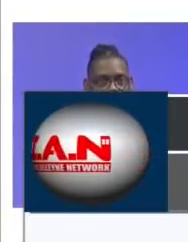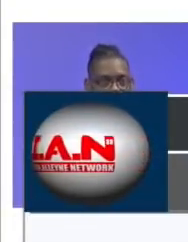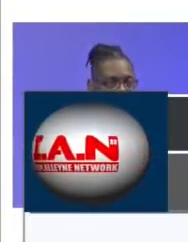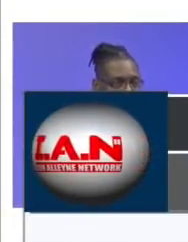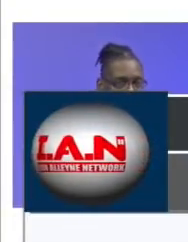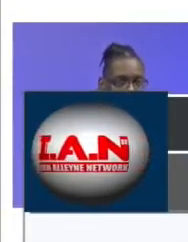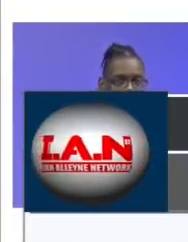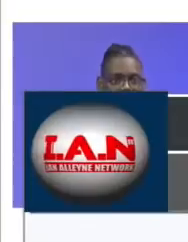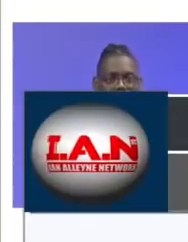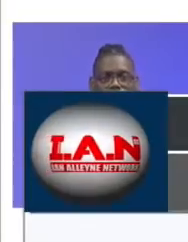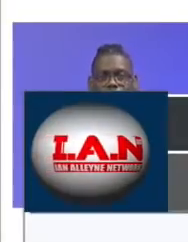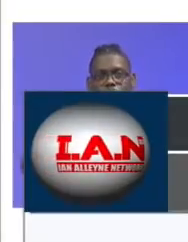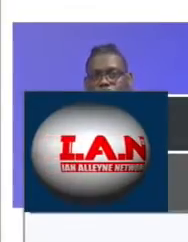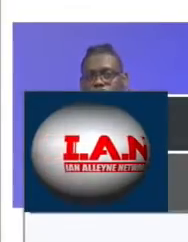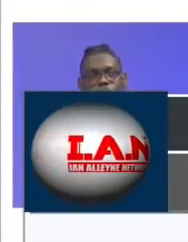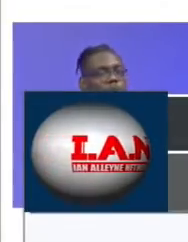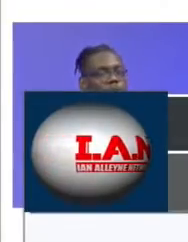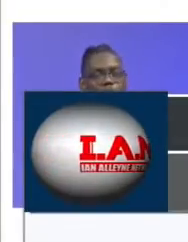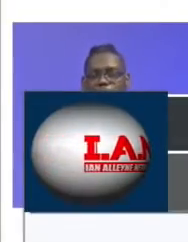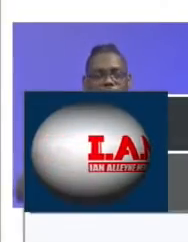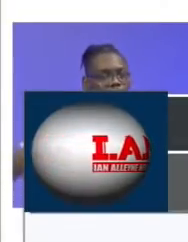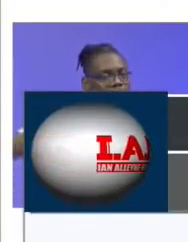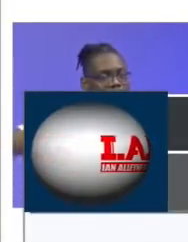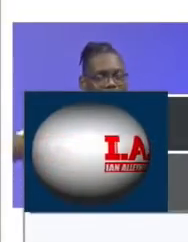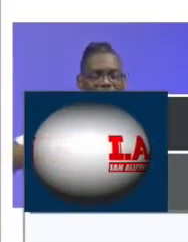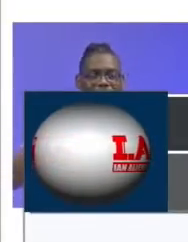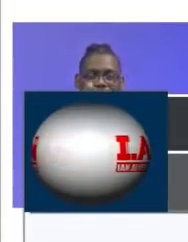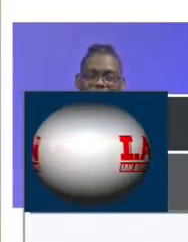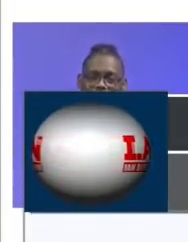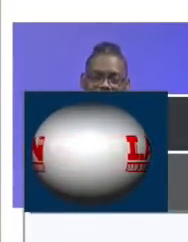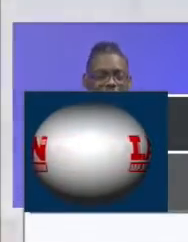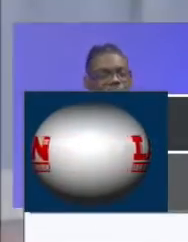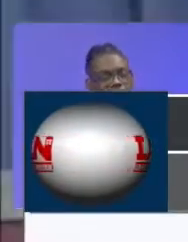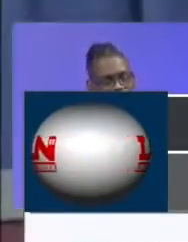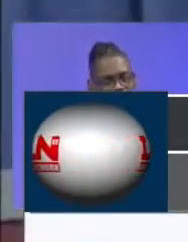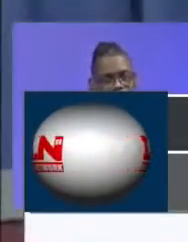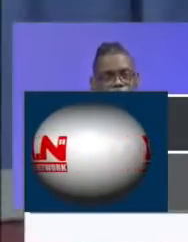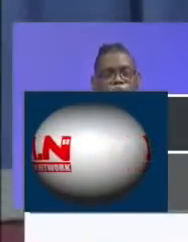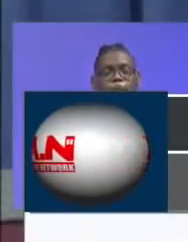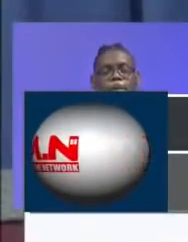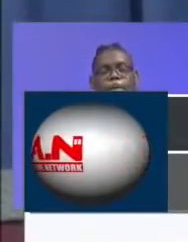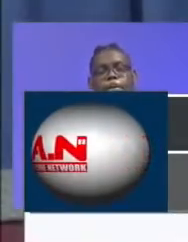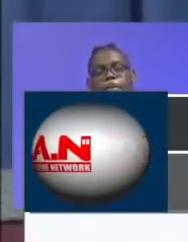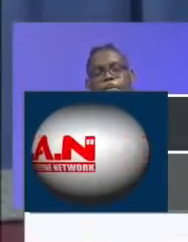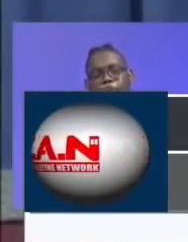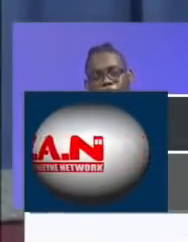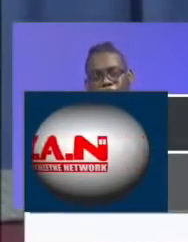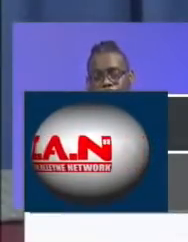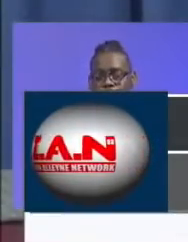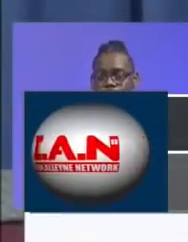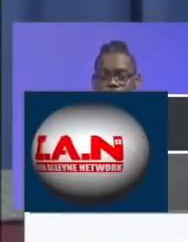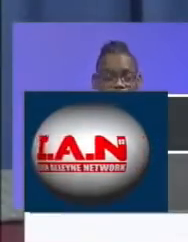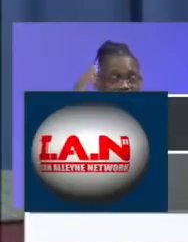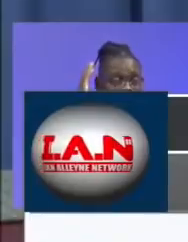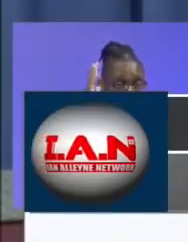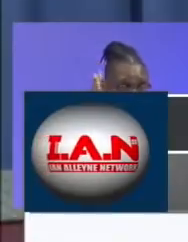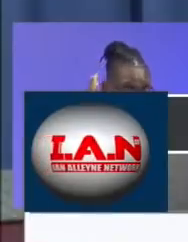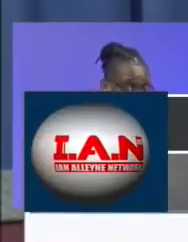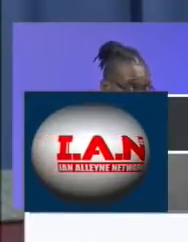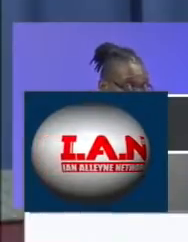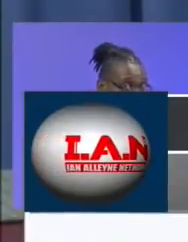this Christmas. I will lead by example in my home and have absolutely no Christmas activities at